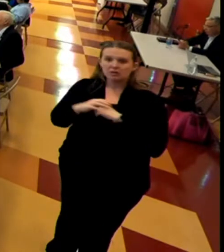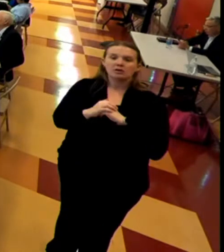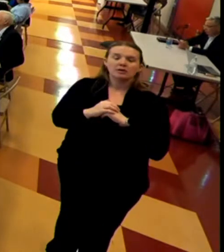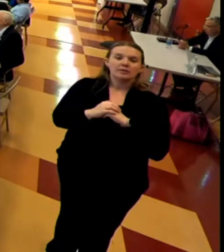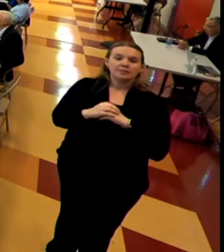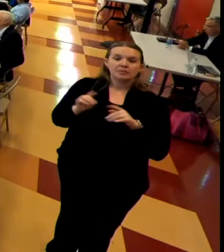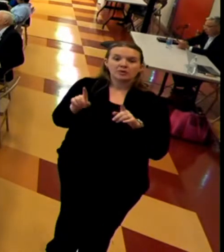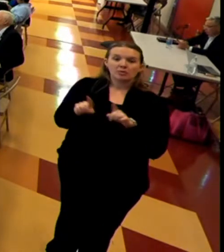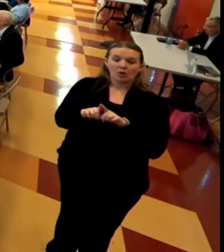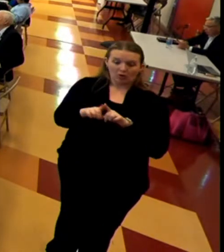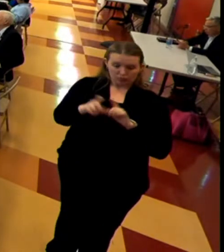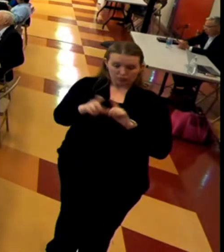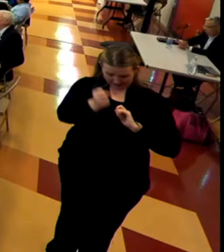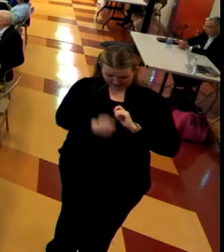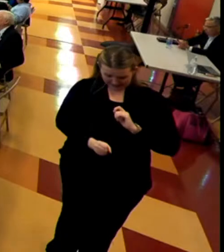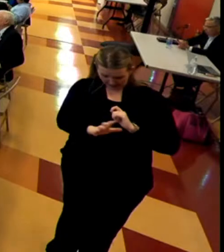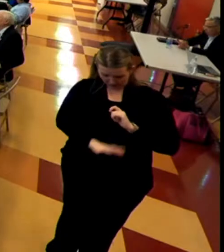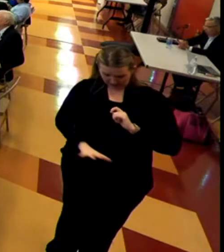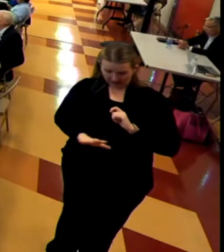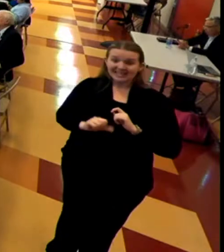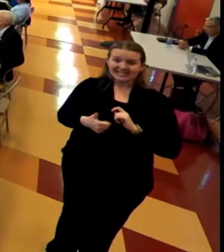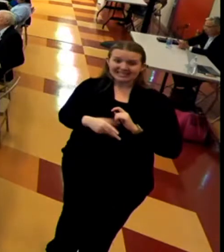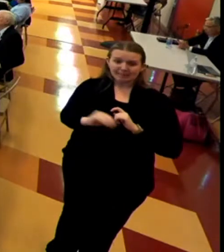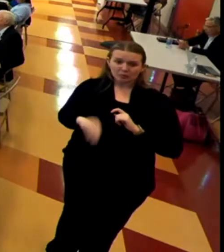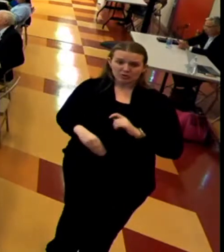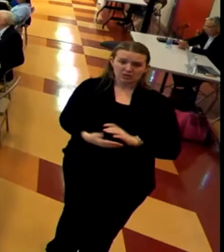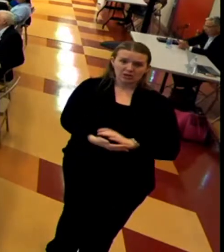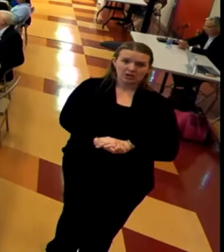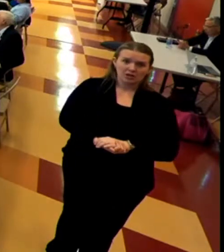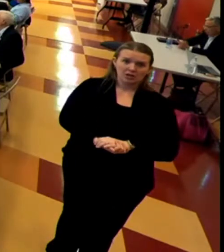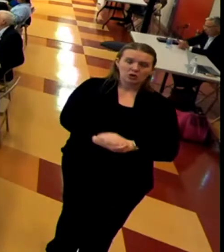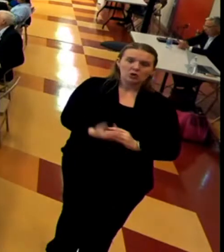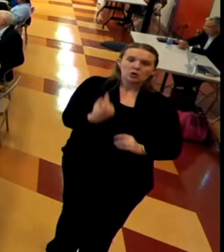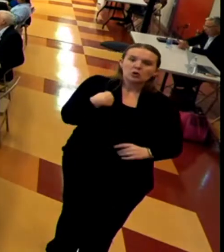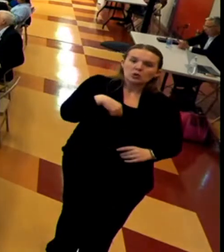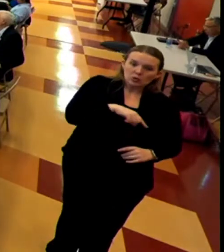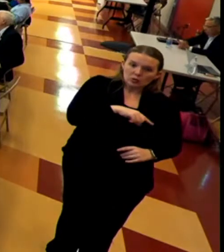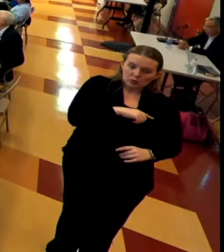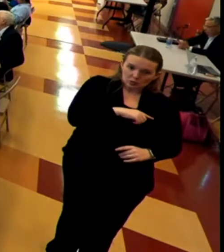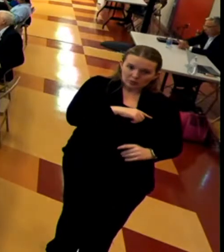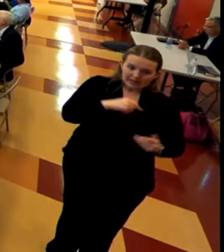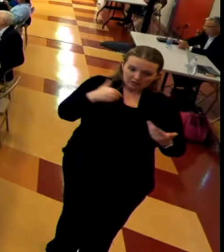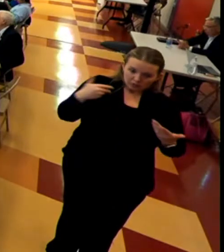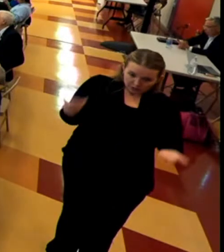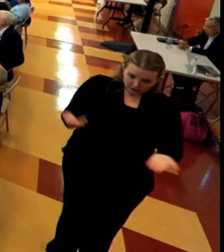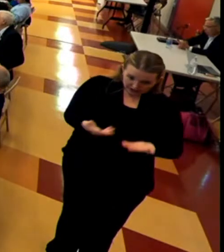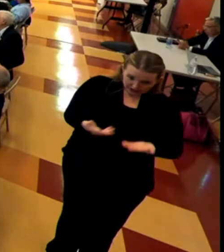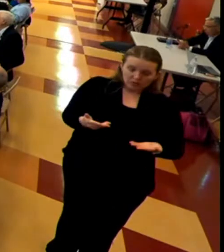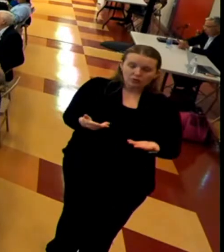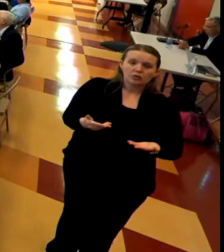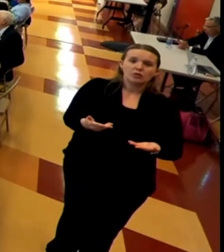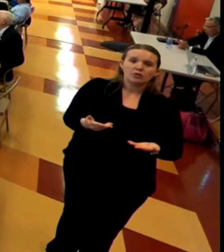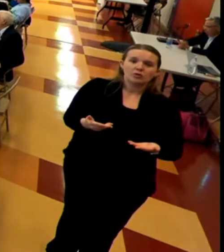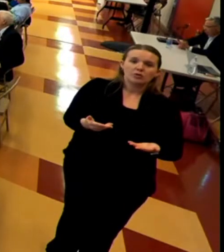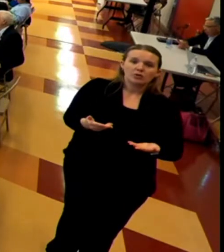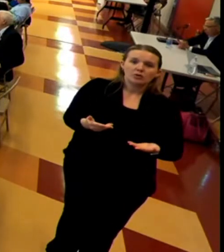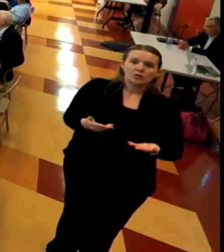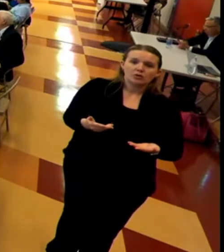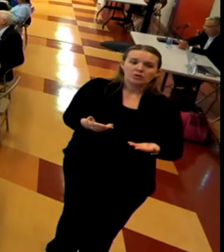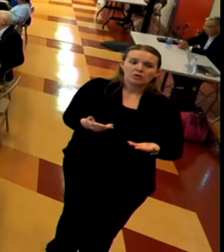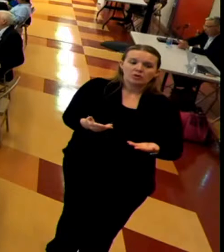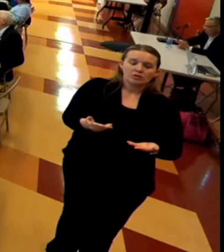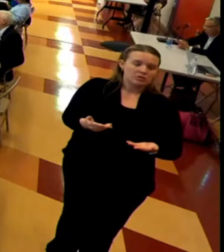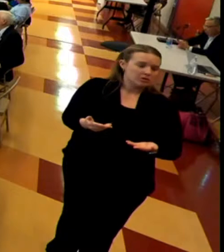south side have 10%. We up here on District Code